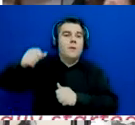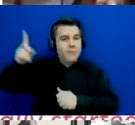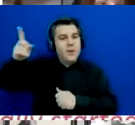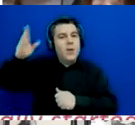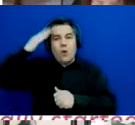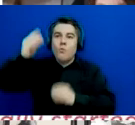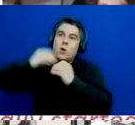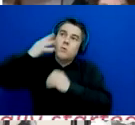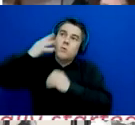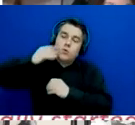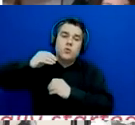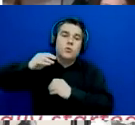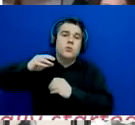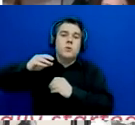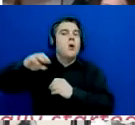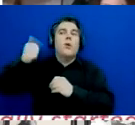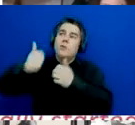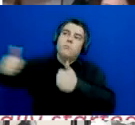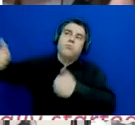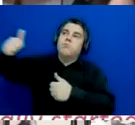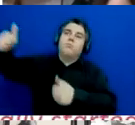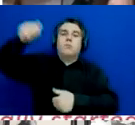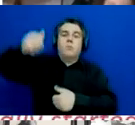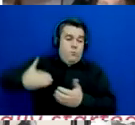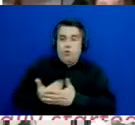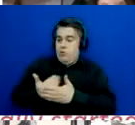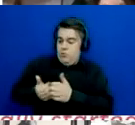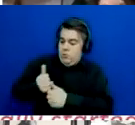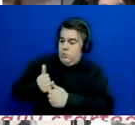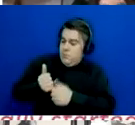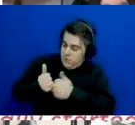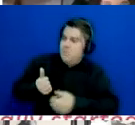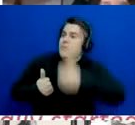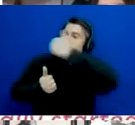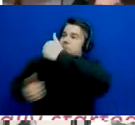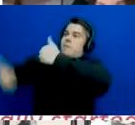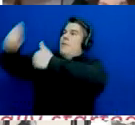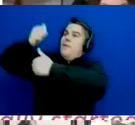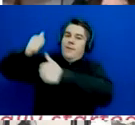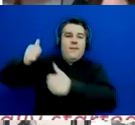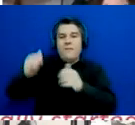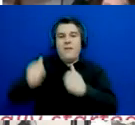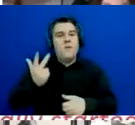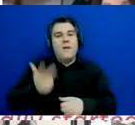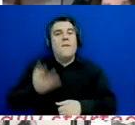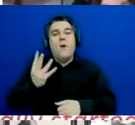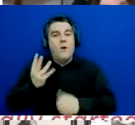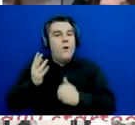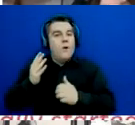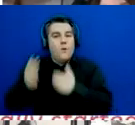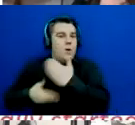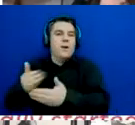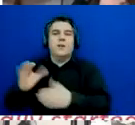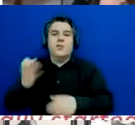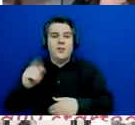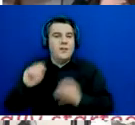them in a chat with another upline. If you're brand new doing it together, have that upline, get the 3-way chat, a 4-way chat, where people can all